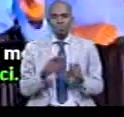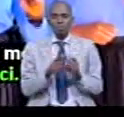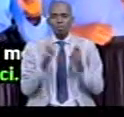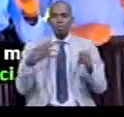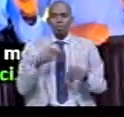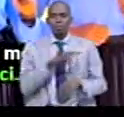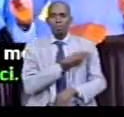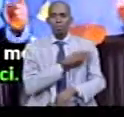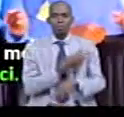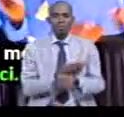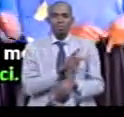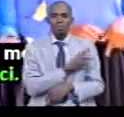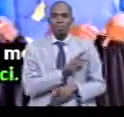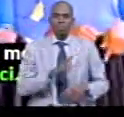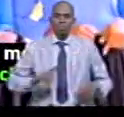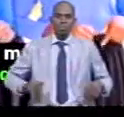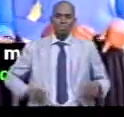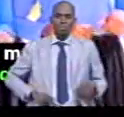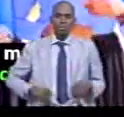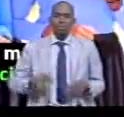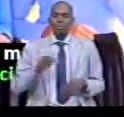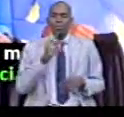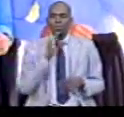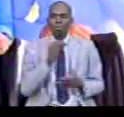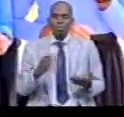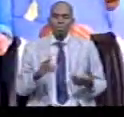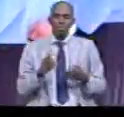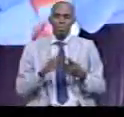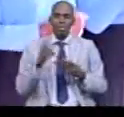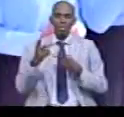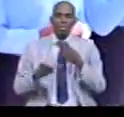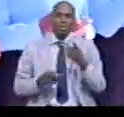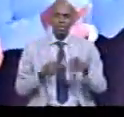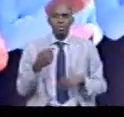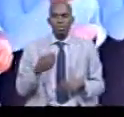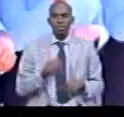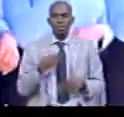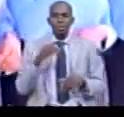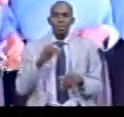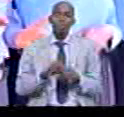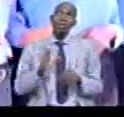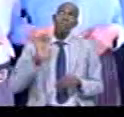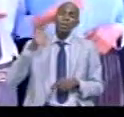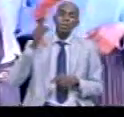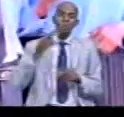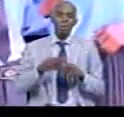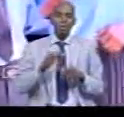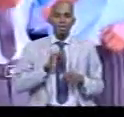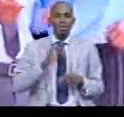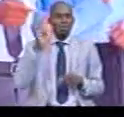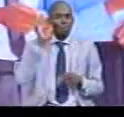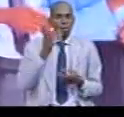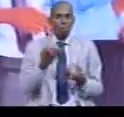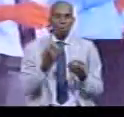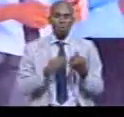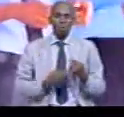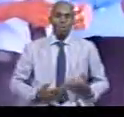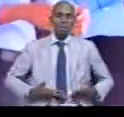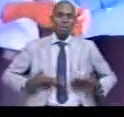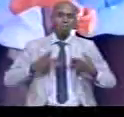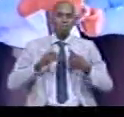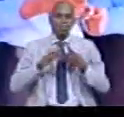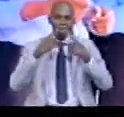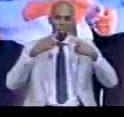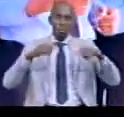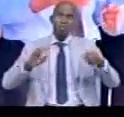mighty King is here to visit me. In your name I'll come alive to